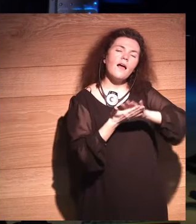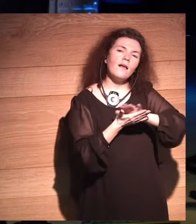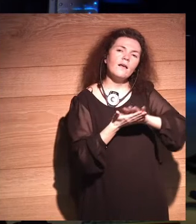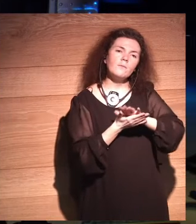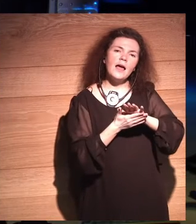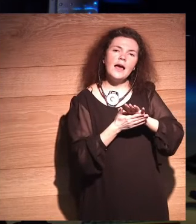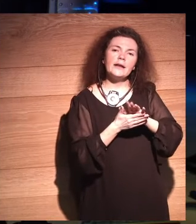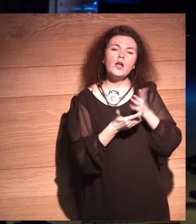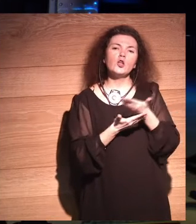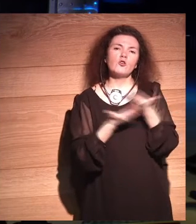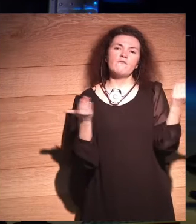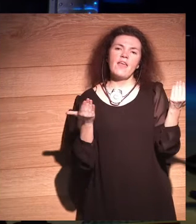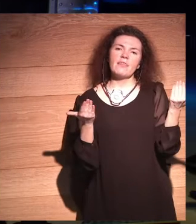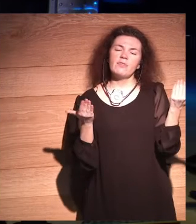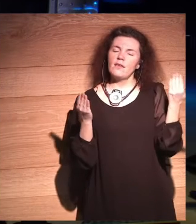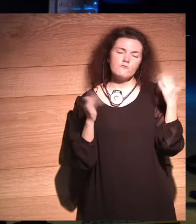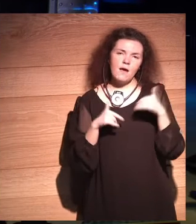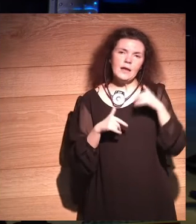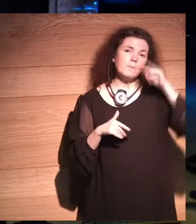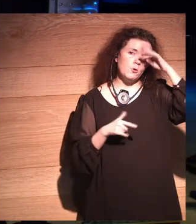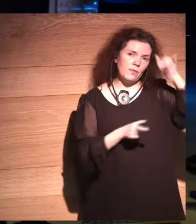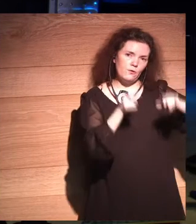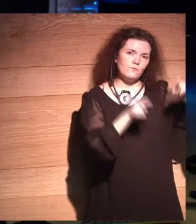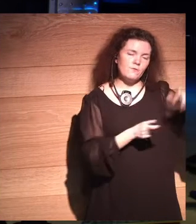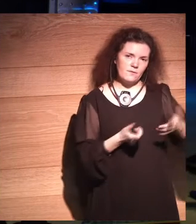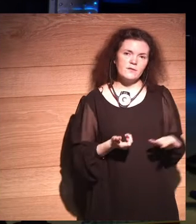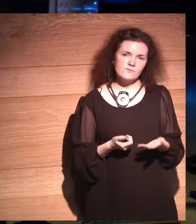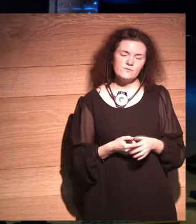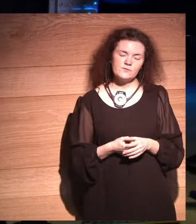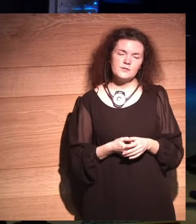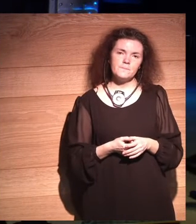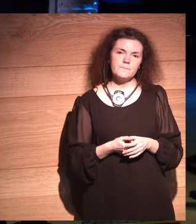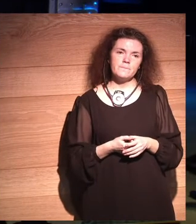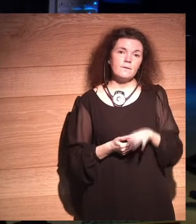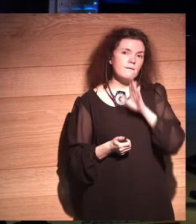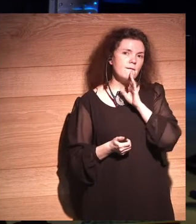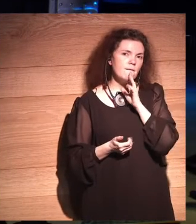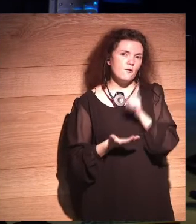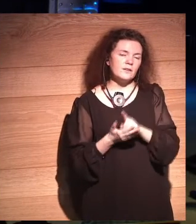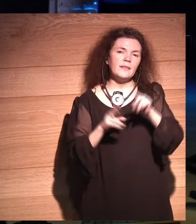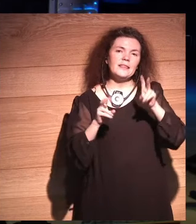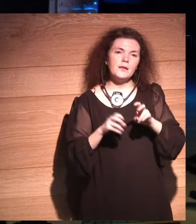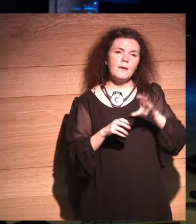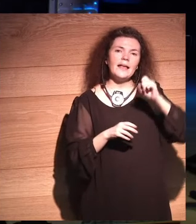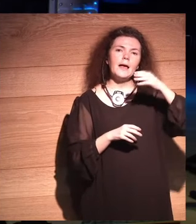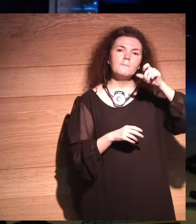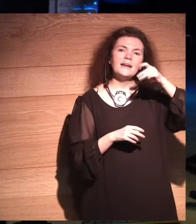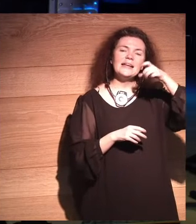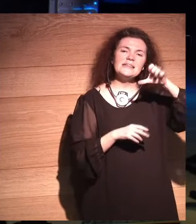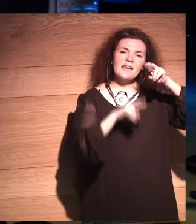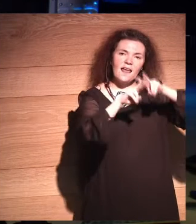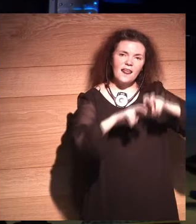concerns that people have. This gets back to our Cambridge Analytica conversation, but that people worry about too much engagement